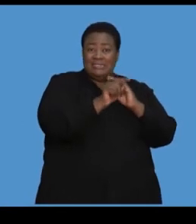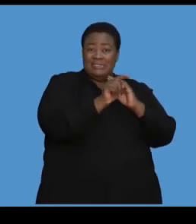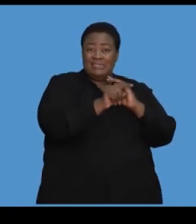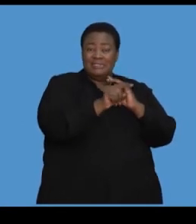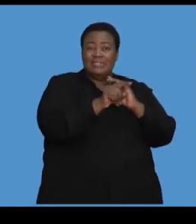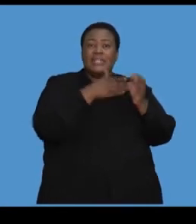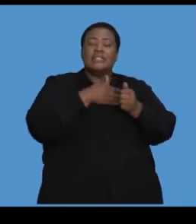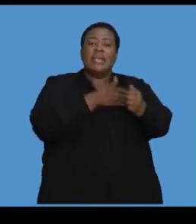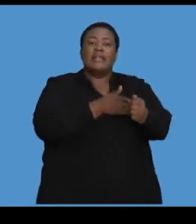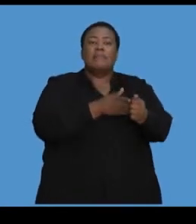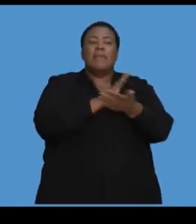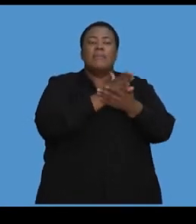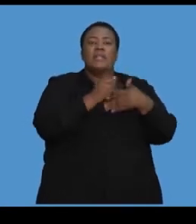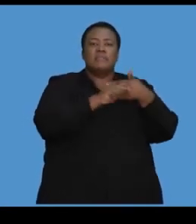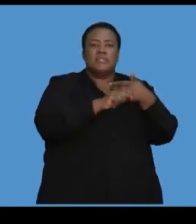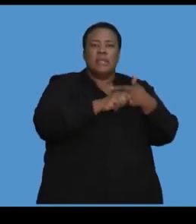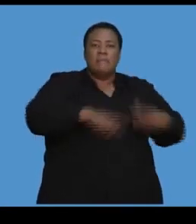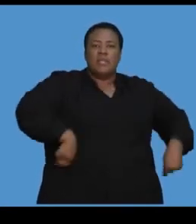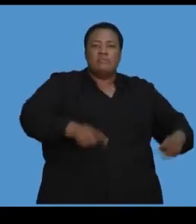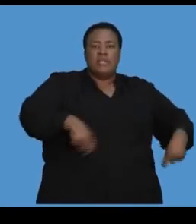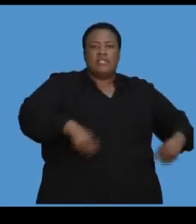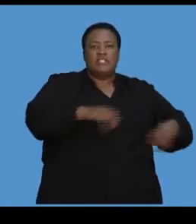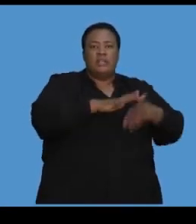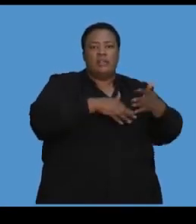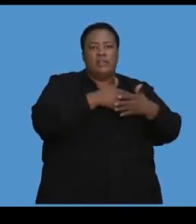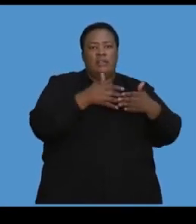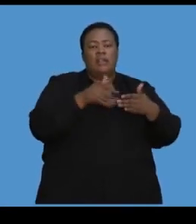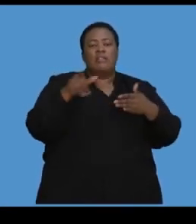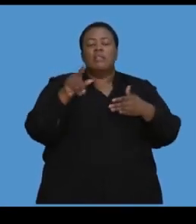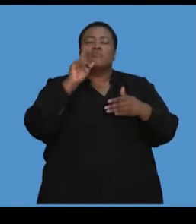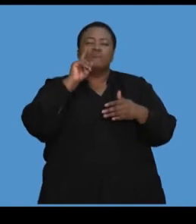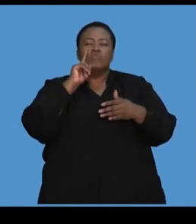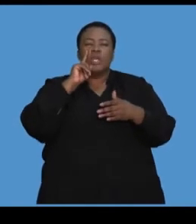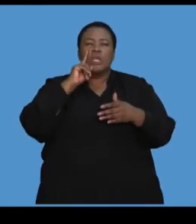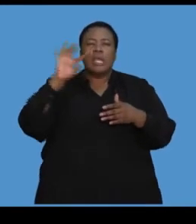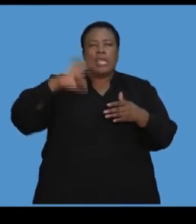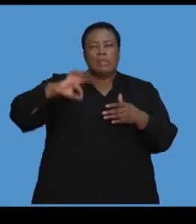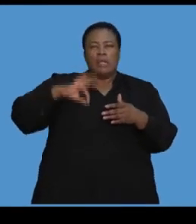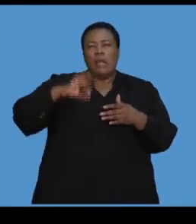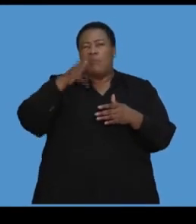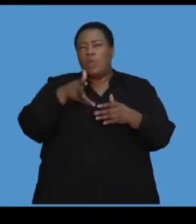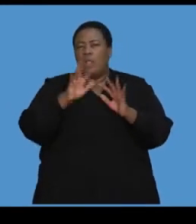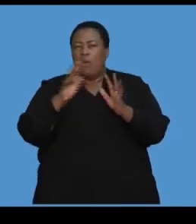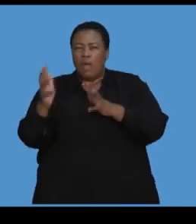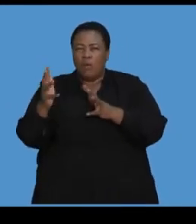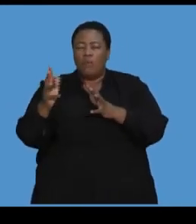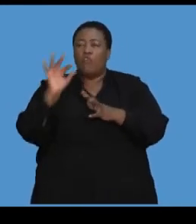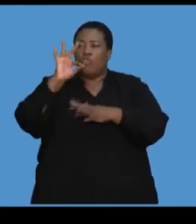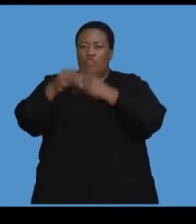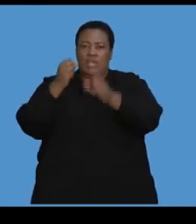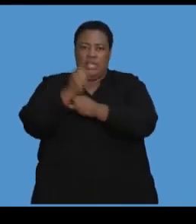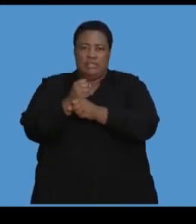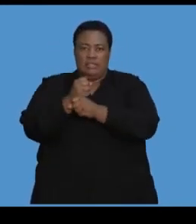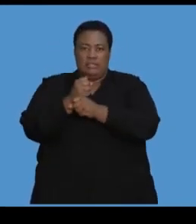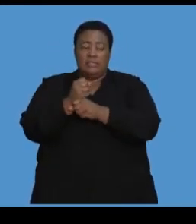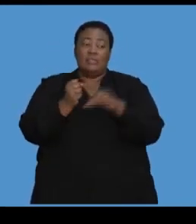by the medium-term expenditure framework, which estimates income and expenditure for a 3-year rolling period. So